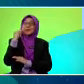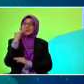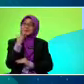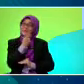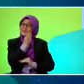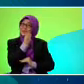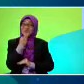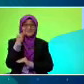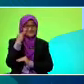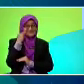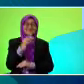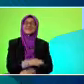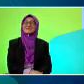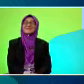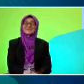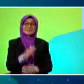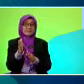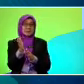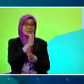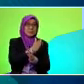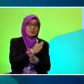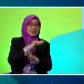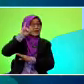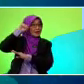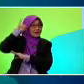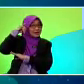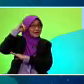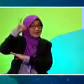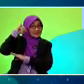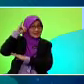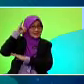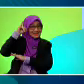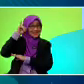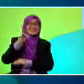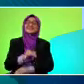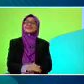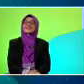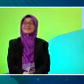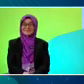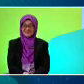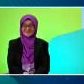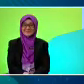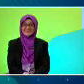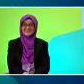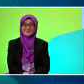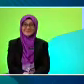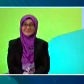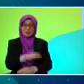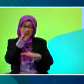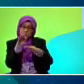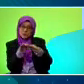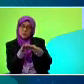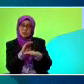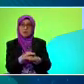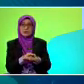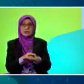you. Okay. And then next to her is Jaydeep Singh. Hello, brother. Nice to meet you. All right. Below Mia Sarah is